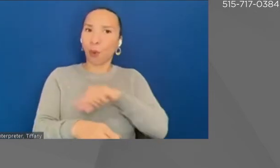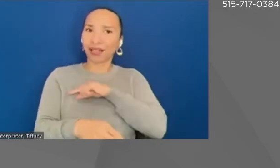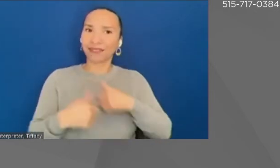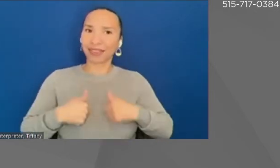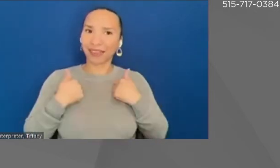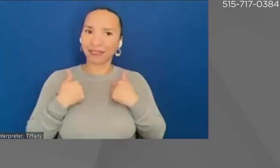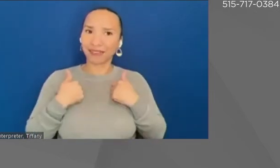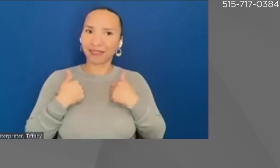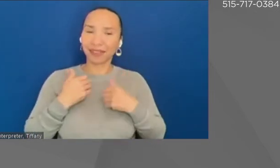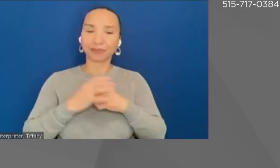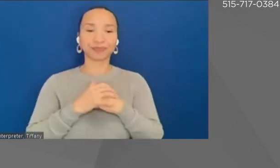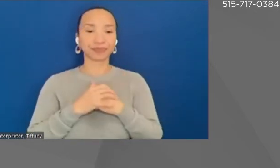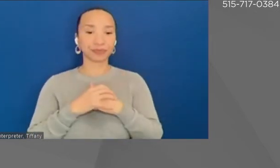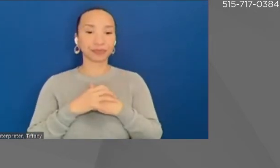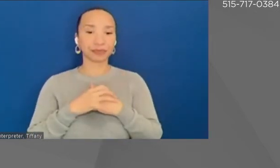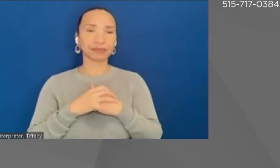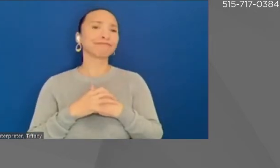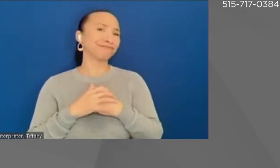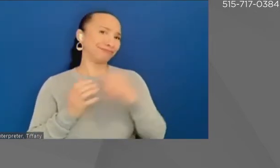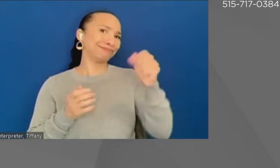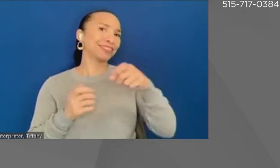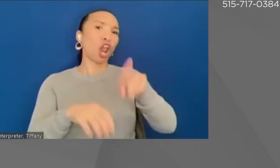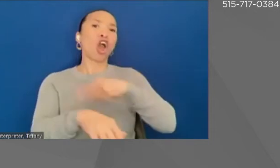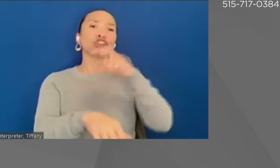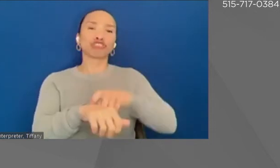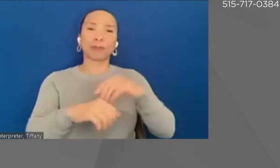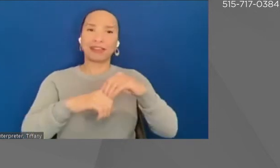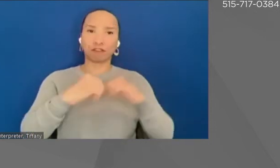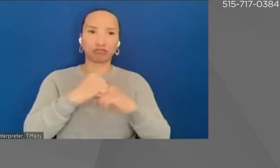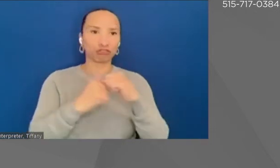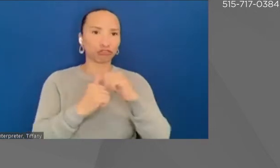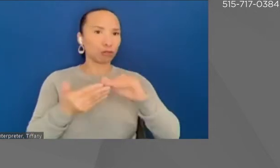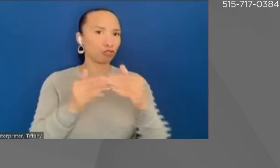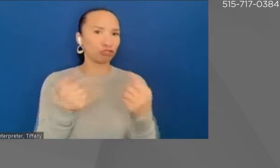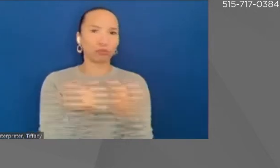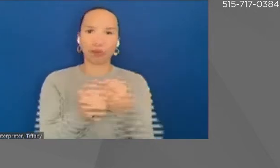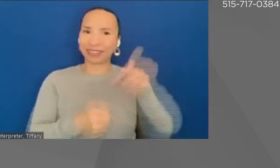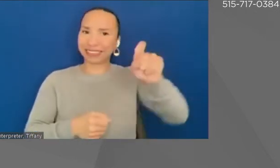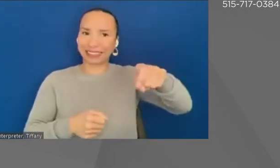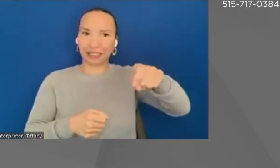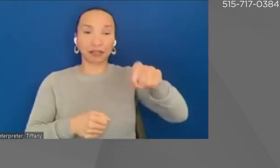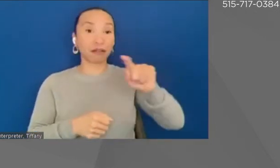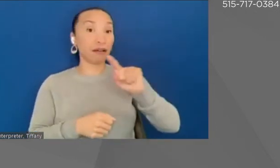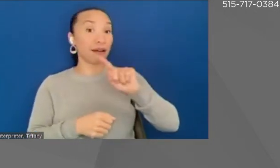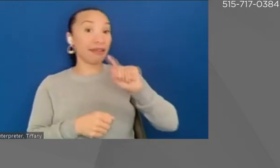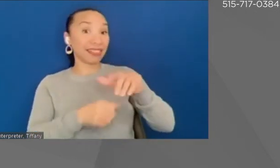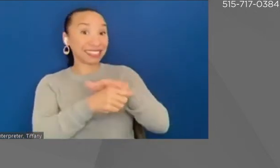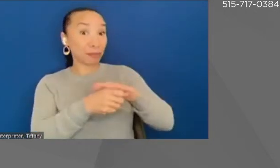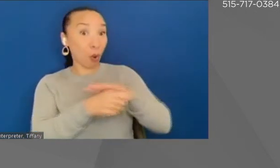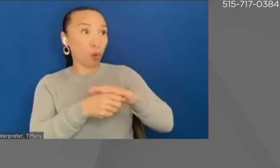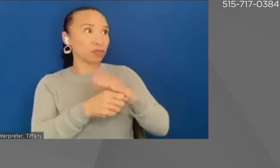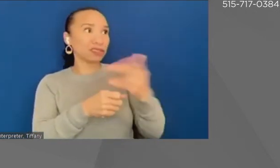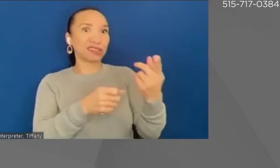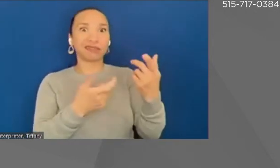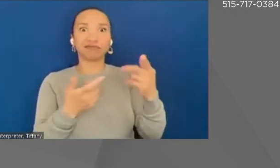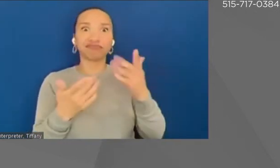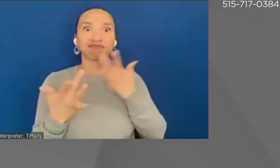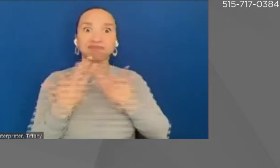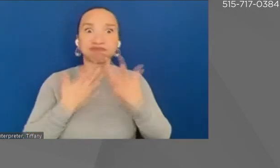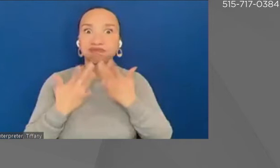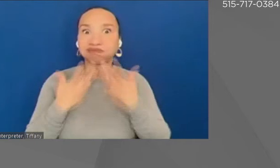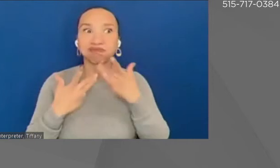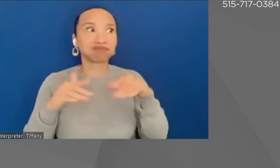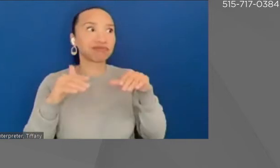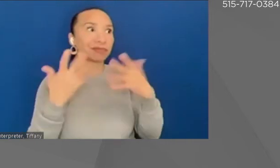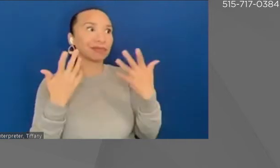long-term infrastructure, community development support is so needed in the zip codes that lack access to,